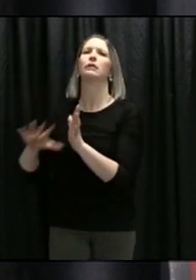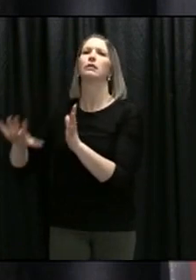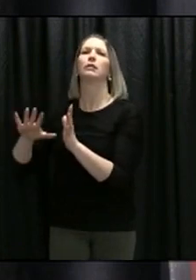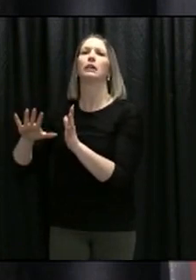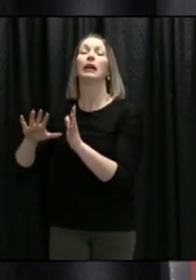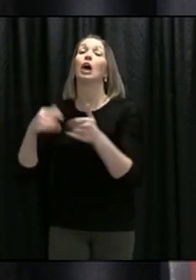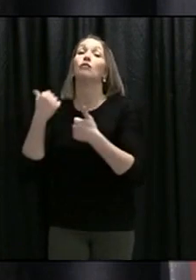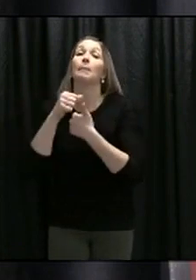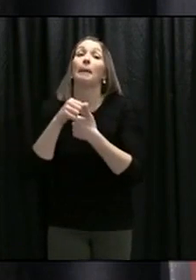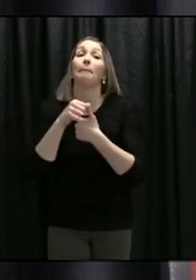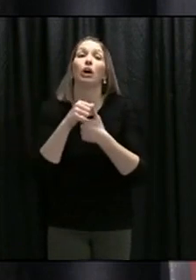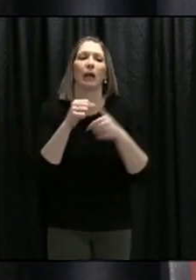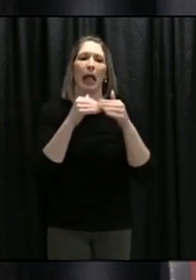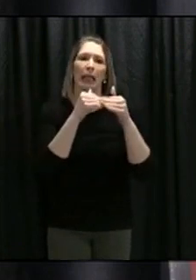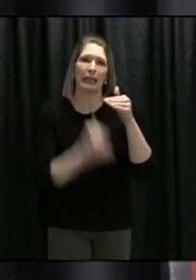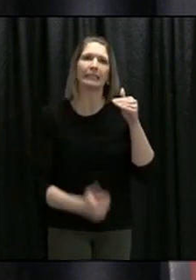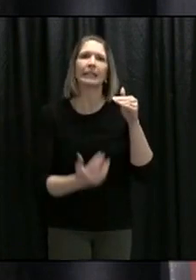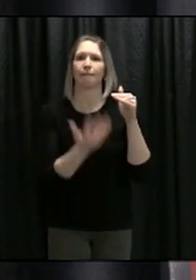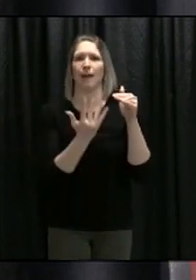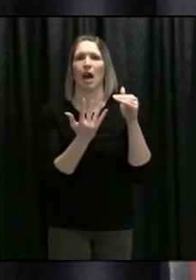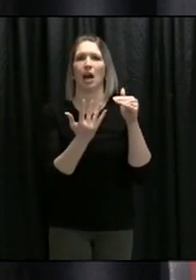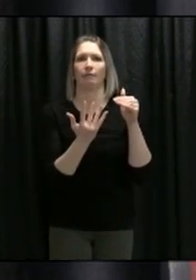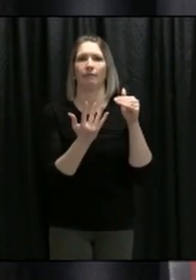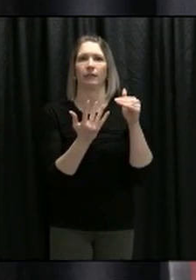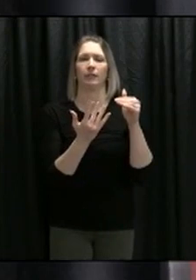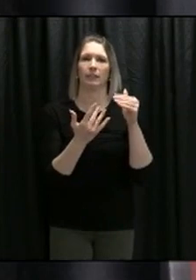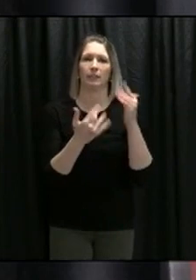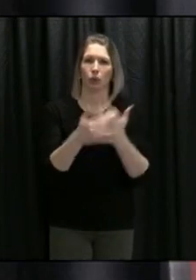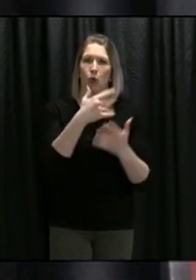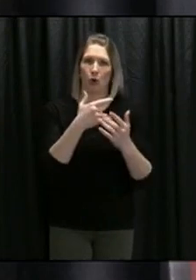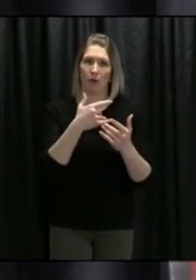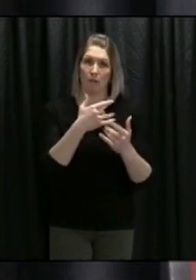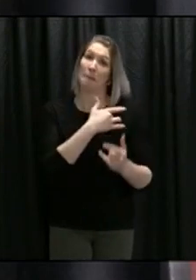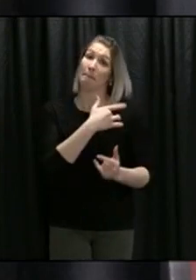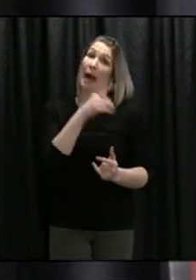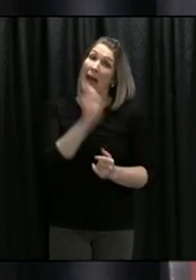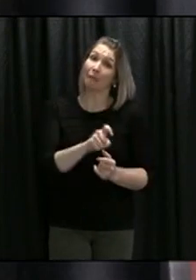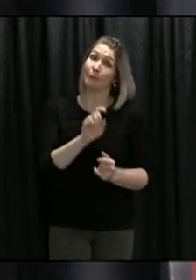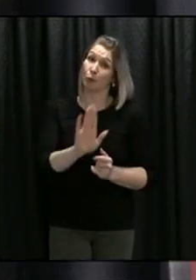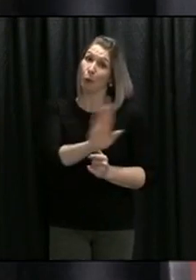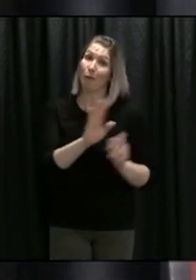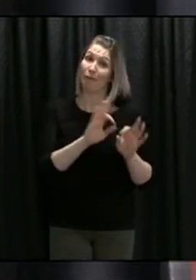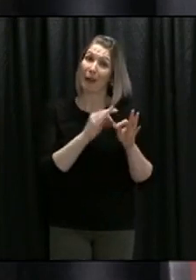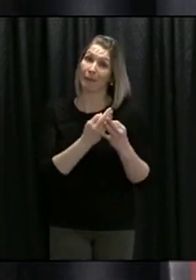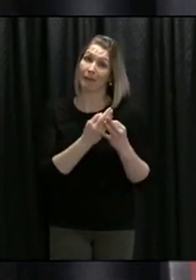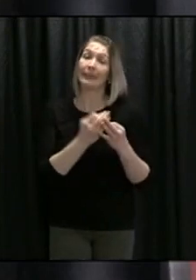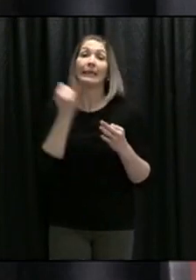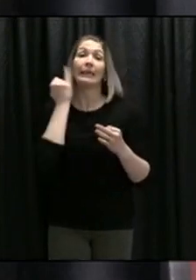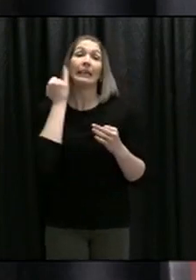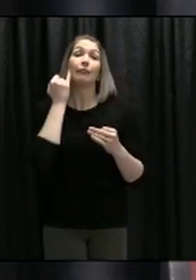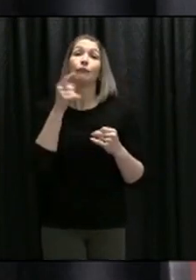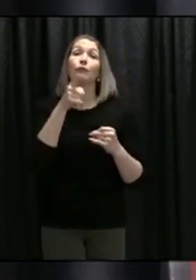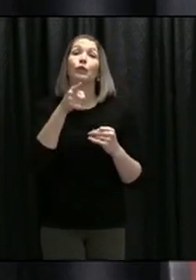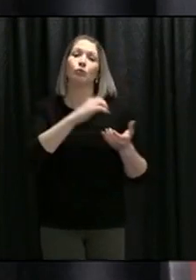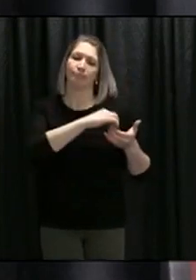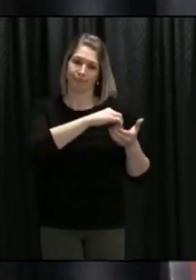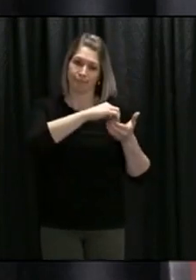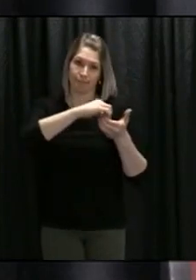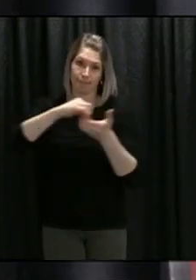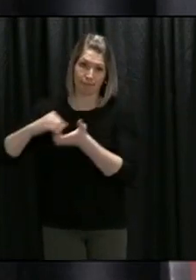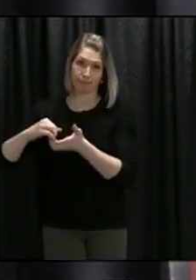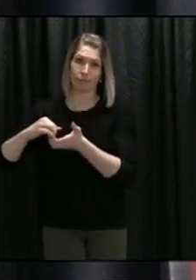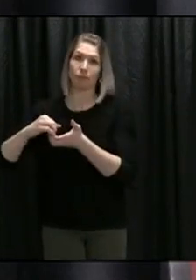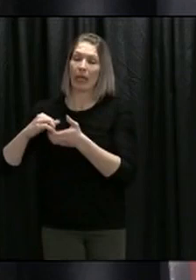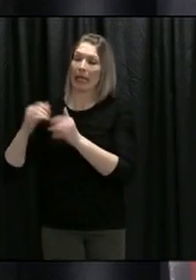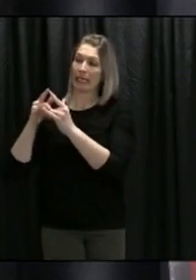5 people are the maximum. And quite frankly, if you are going to go and gravel pit, you're going to run into